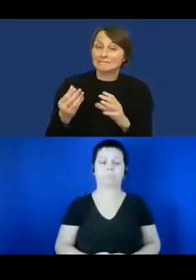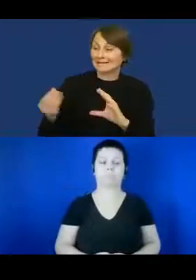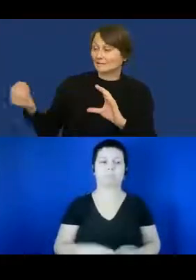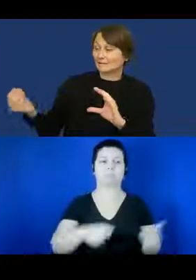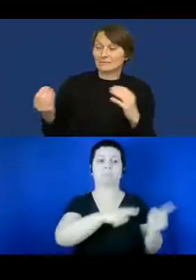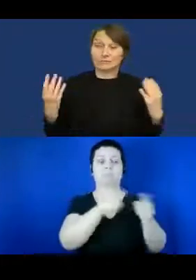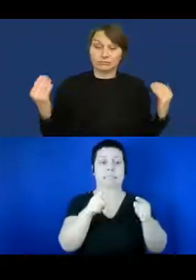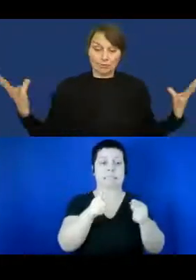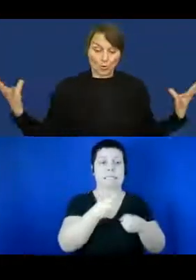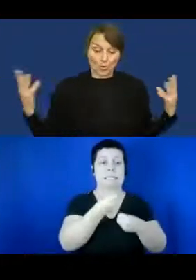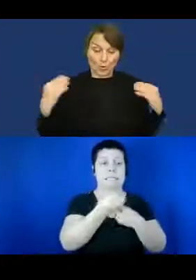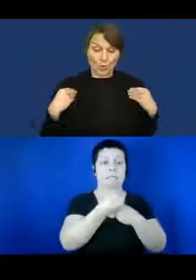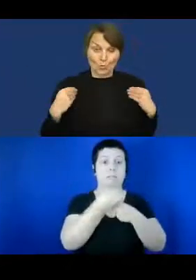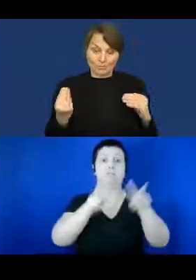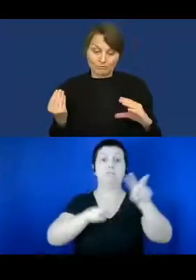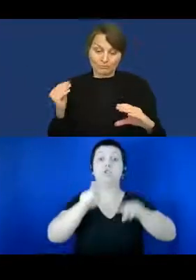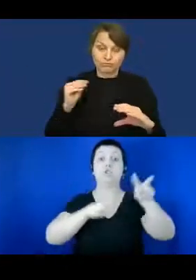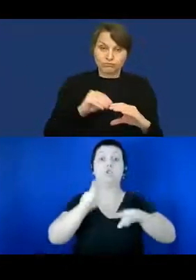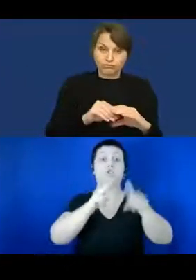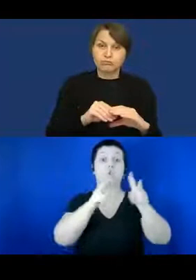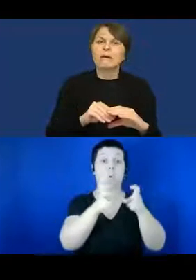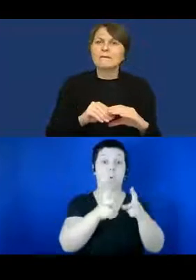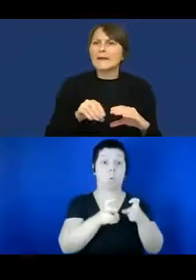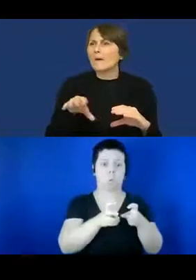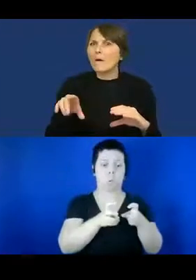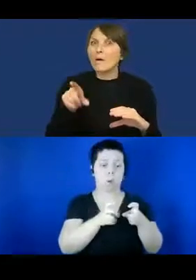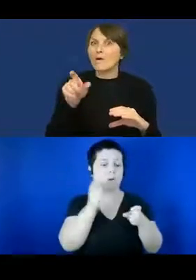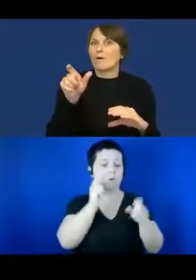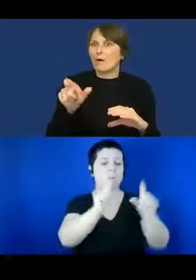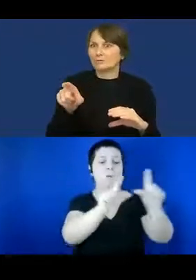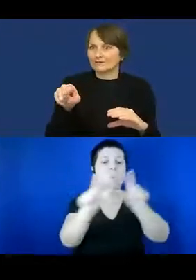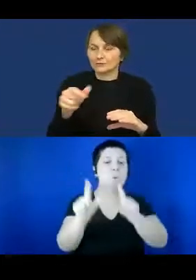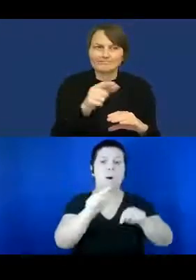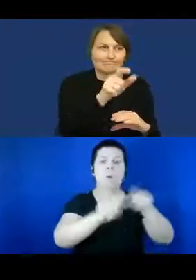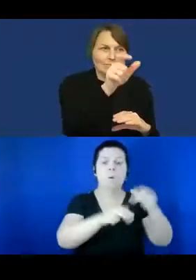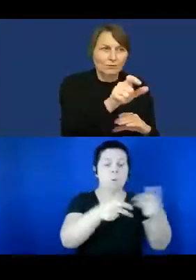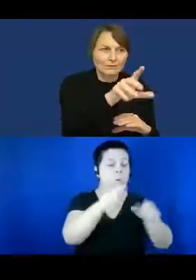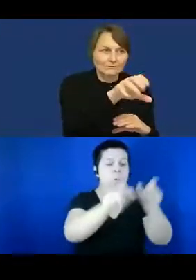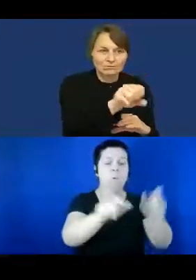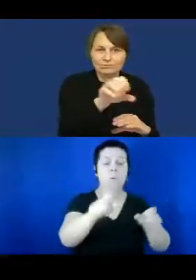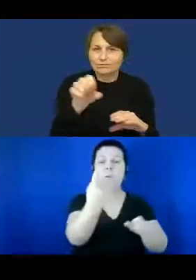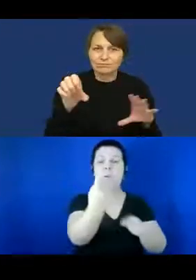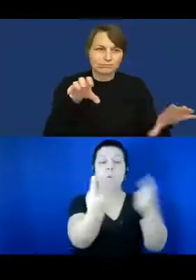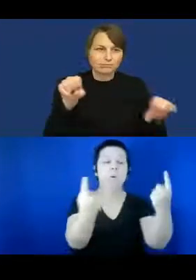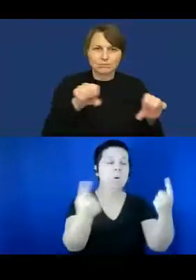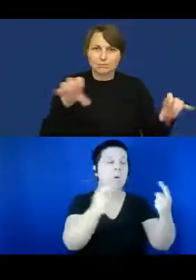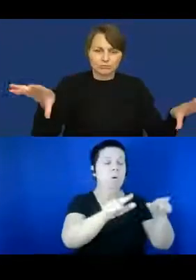then detects objects of interest, people of interest in the environment, scenes of interest, and so